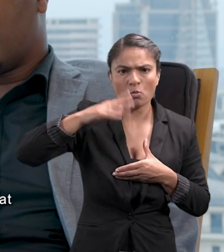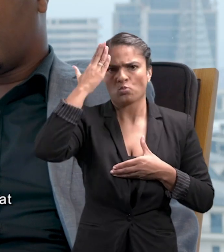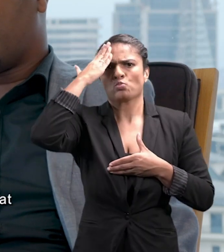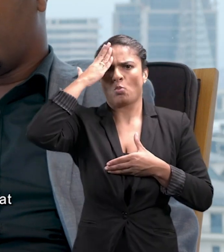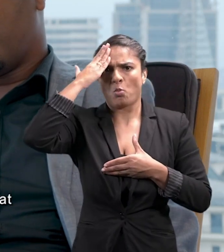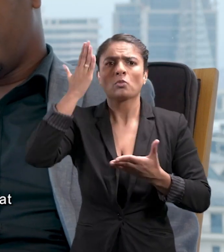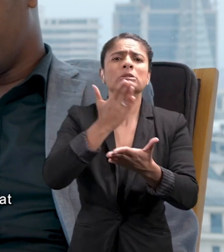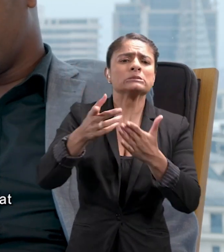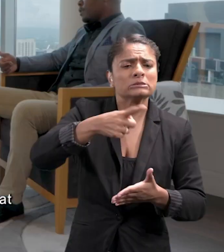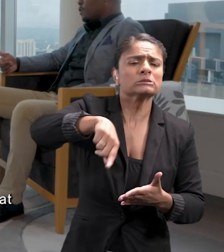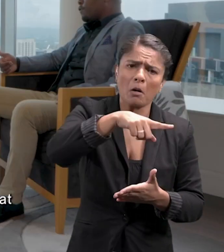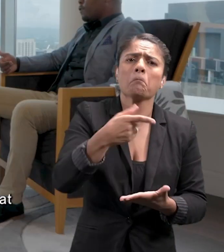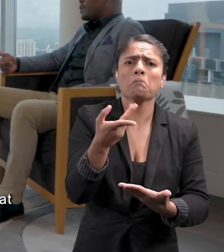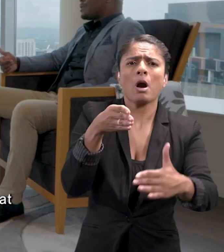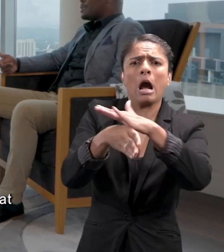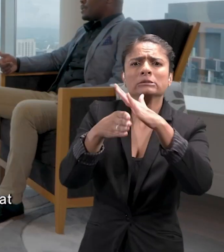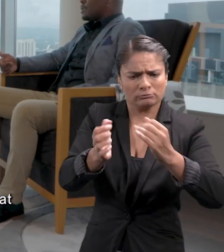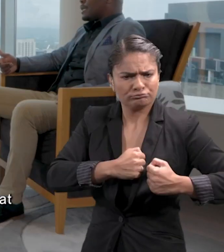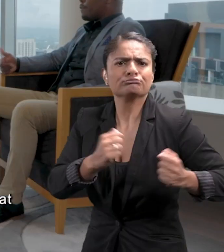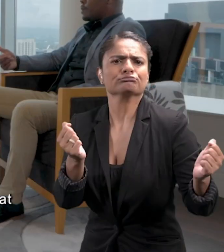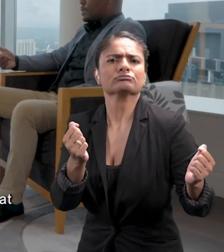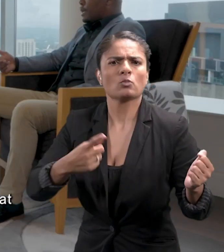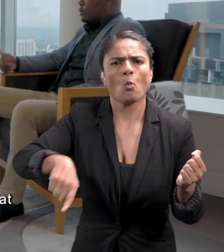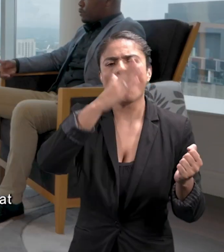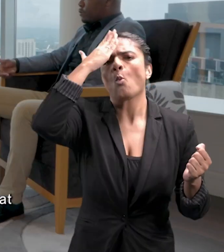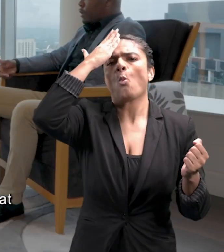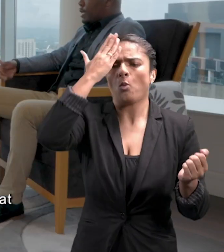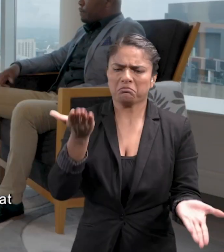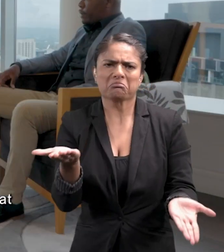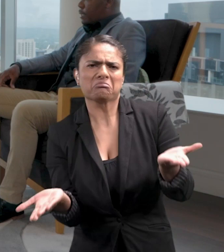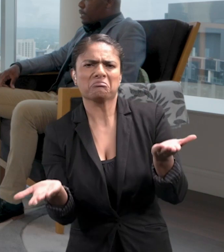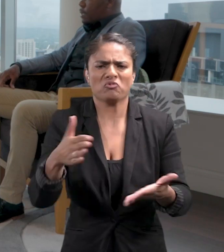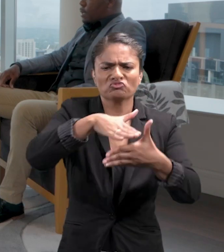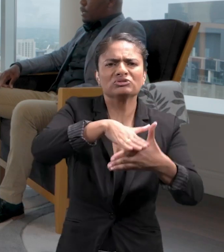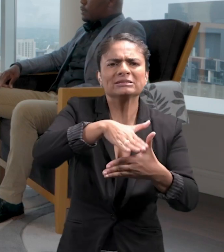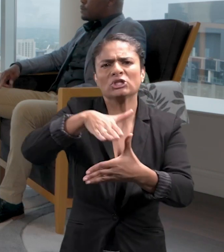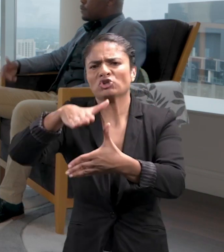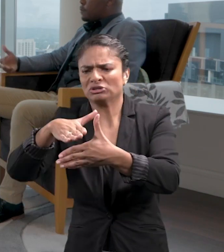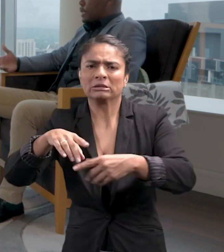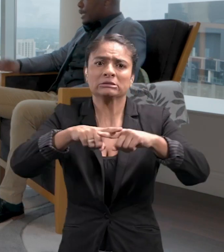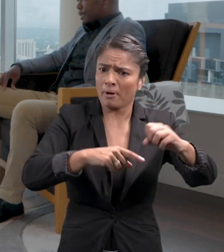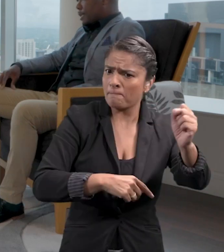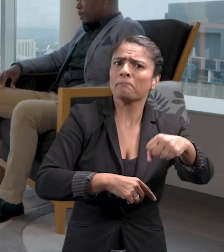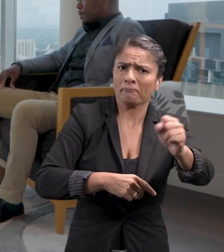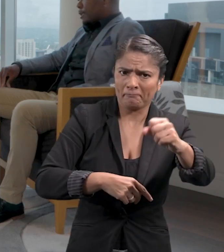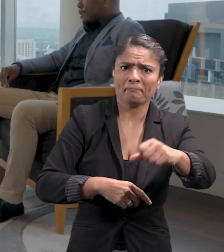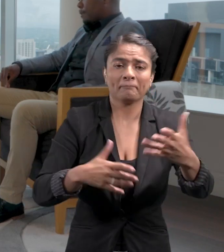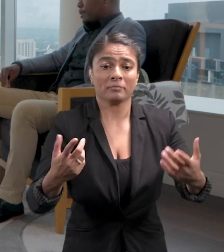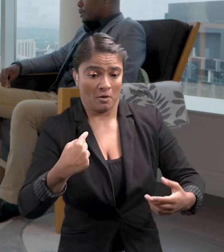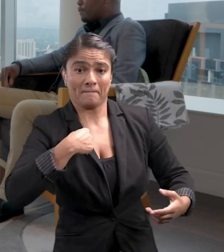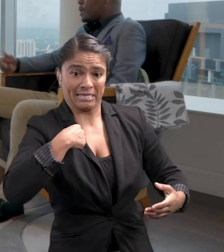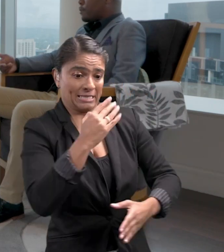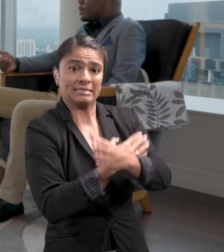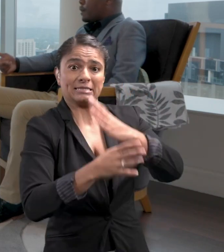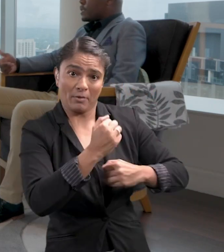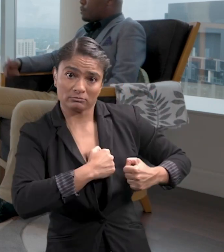to, and can only be used for the reasons that have been declared to an employee. That has declared the